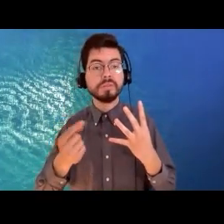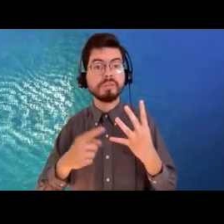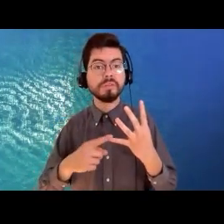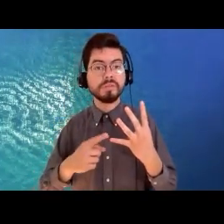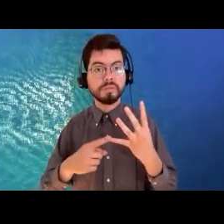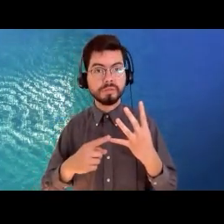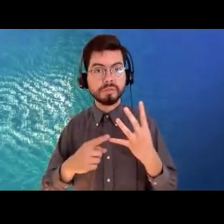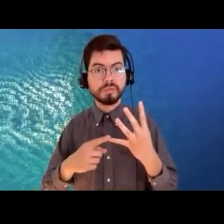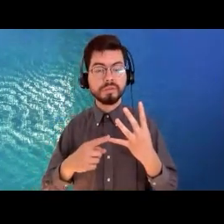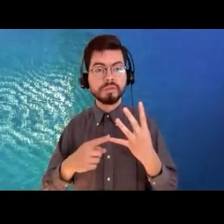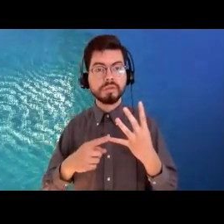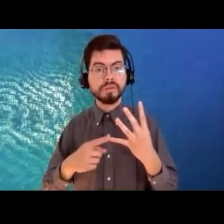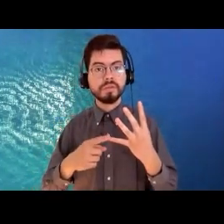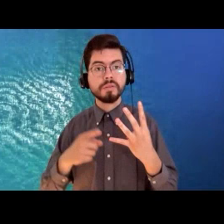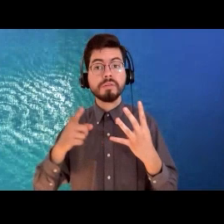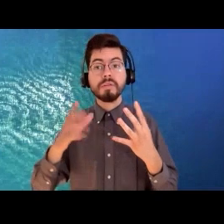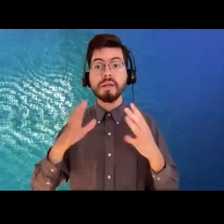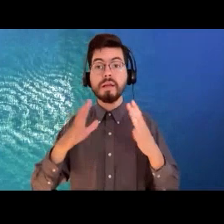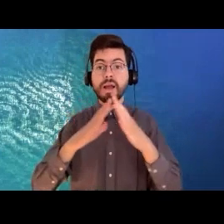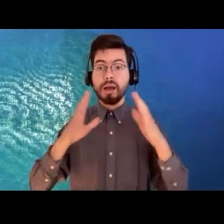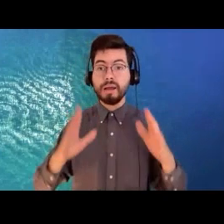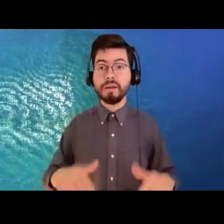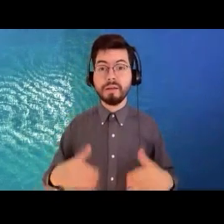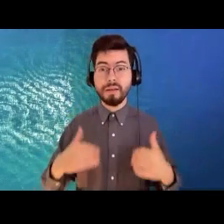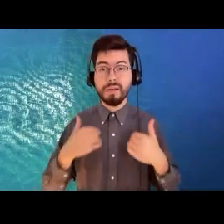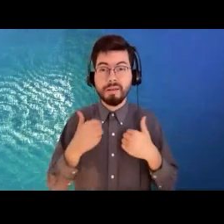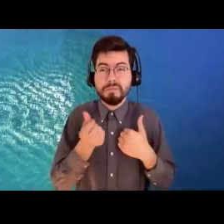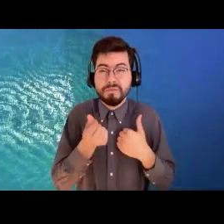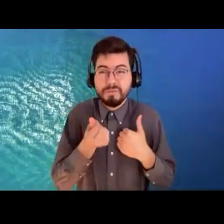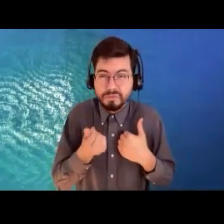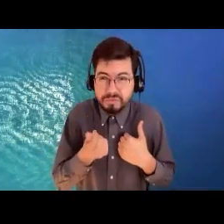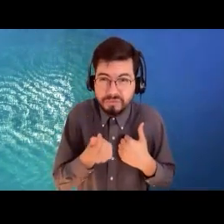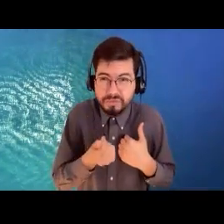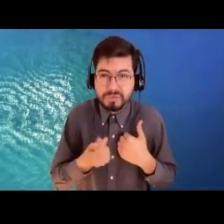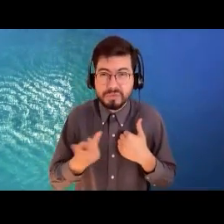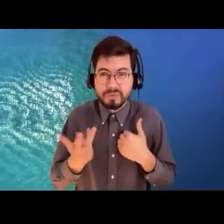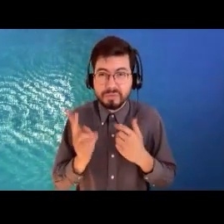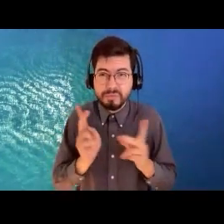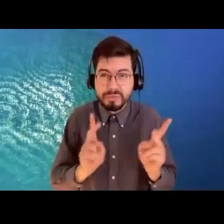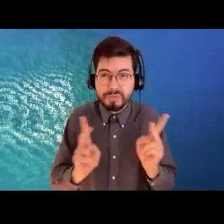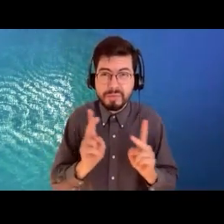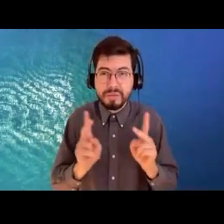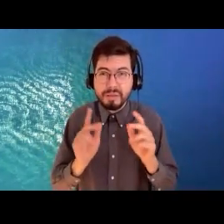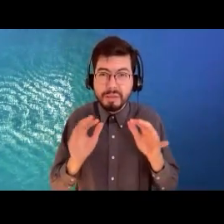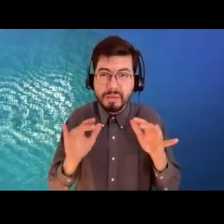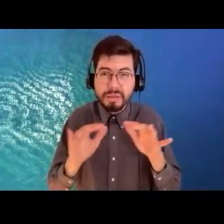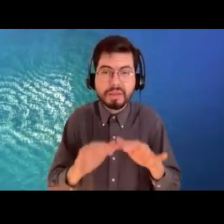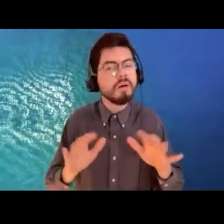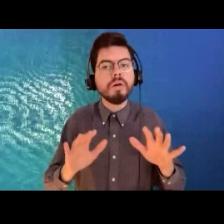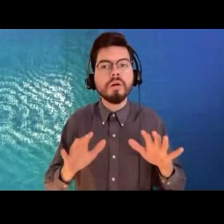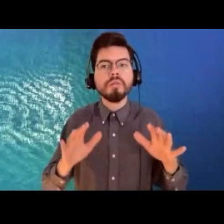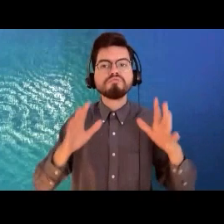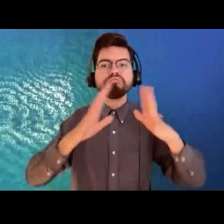increase the capacity of our housing so we have more housing available. And we just received a nice